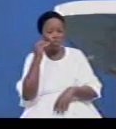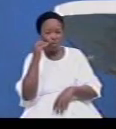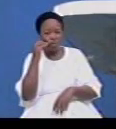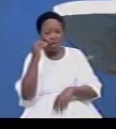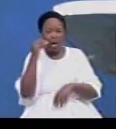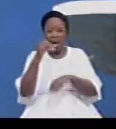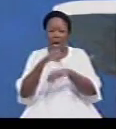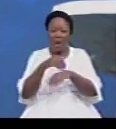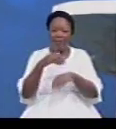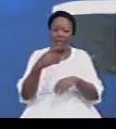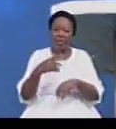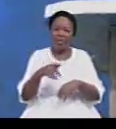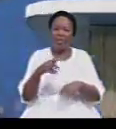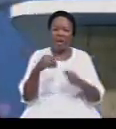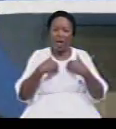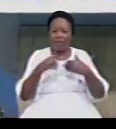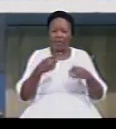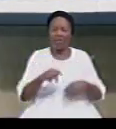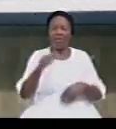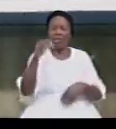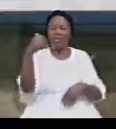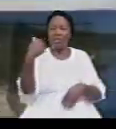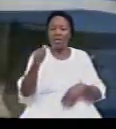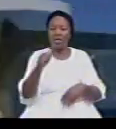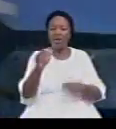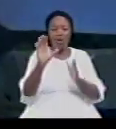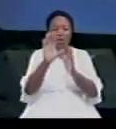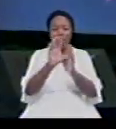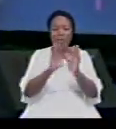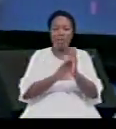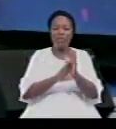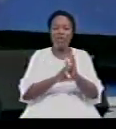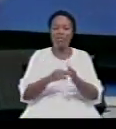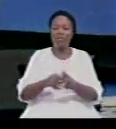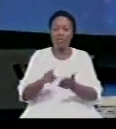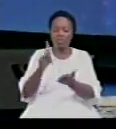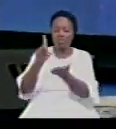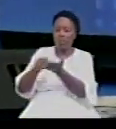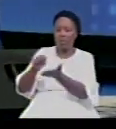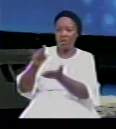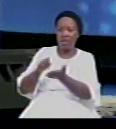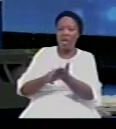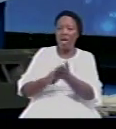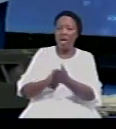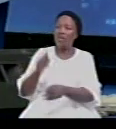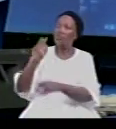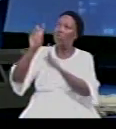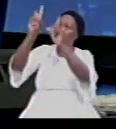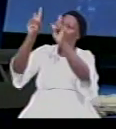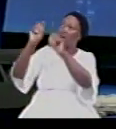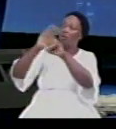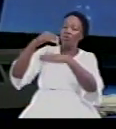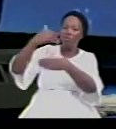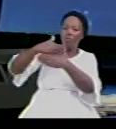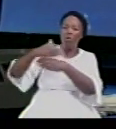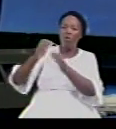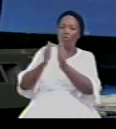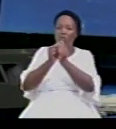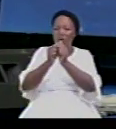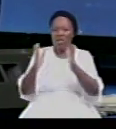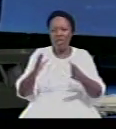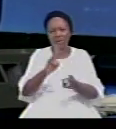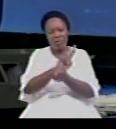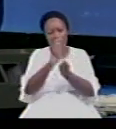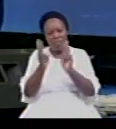the Ten Commandments printed, hanging by your wall, without repentance, you are